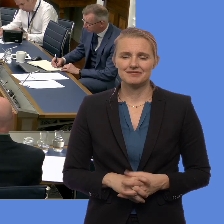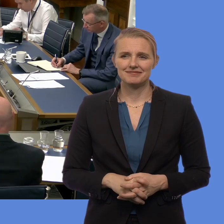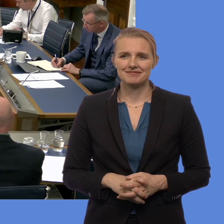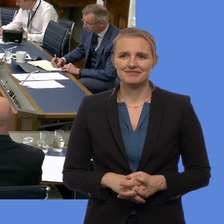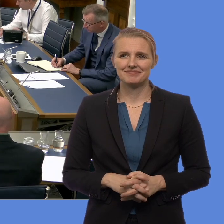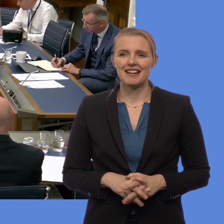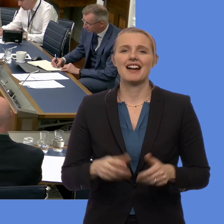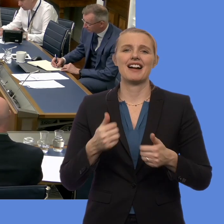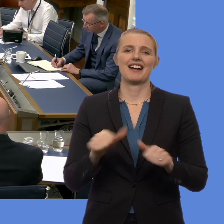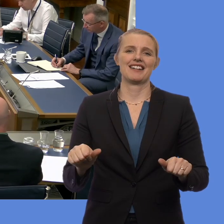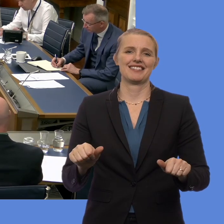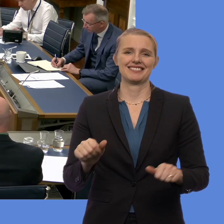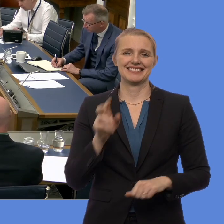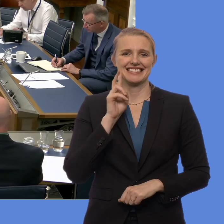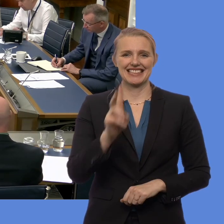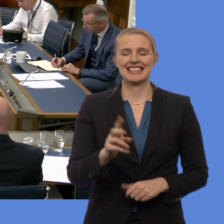So we're seeing you now, Sean,